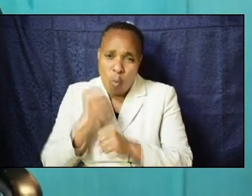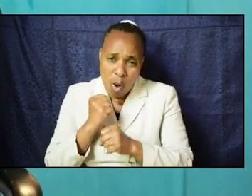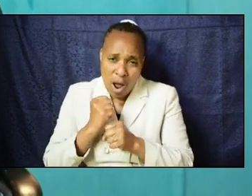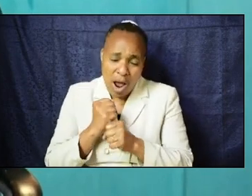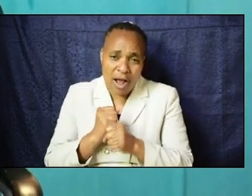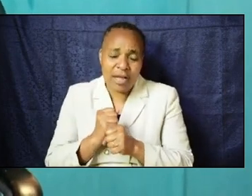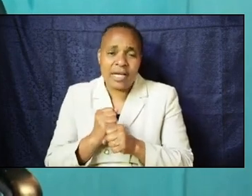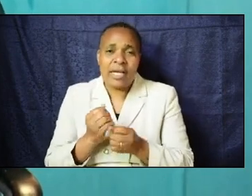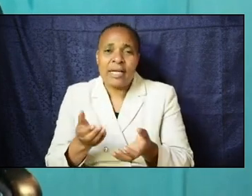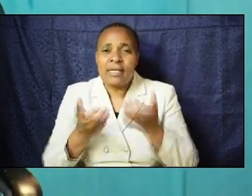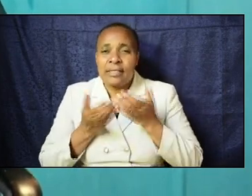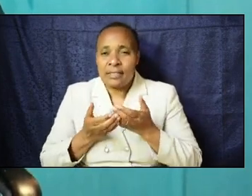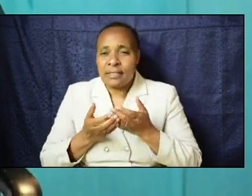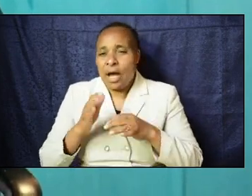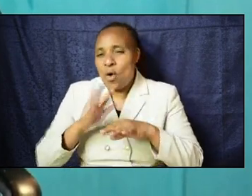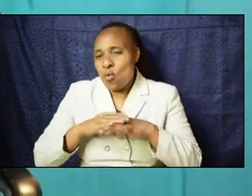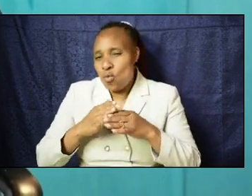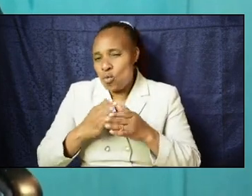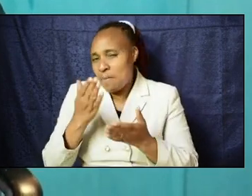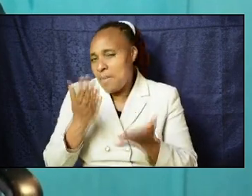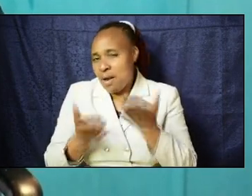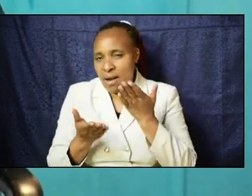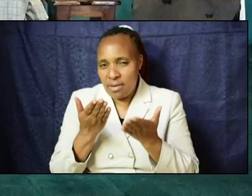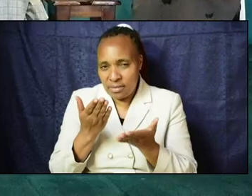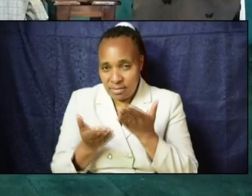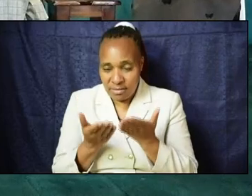So there needs to be a good balance.